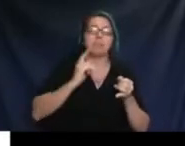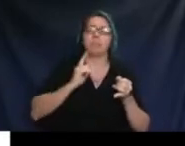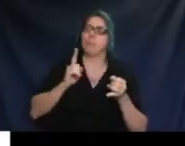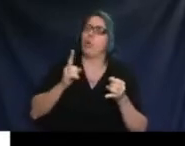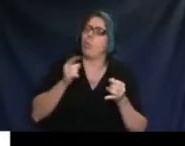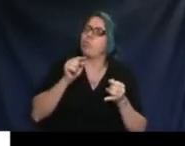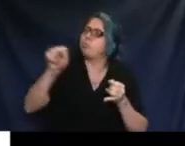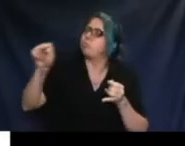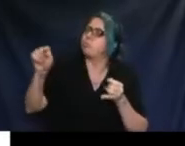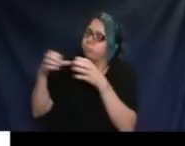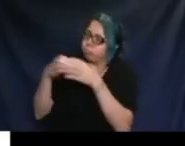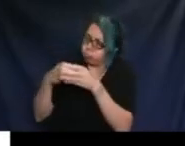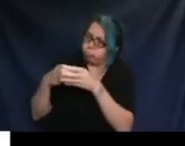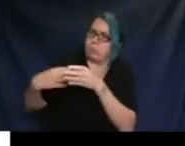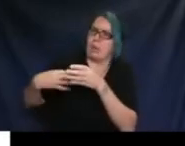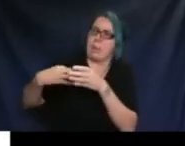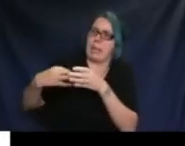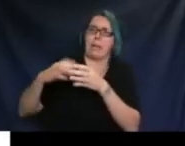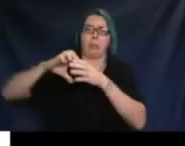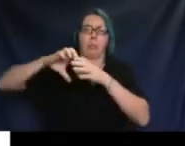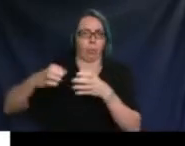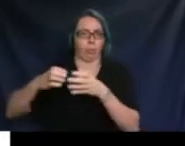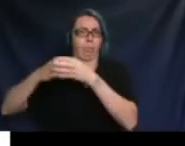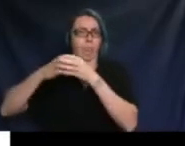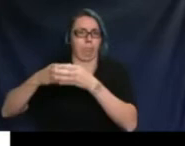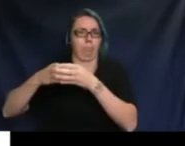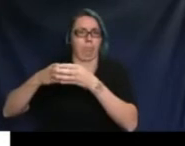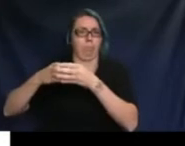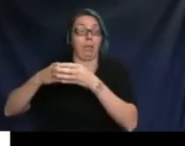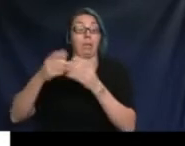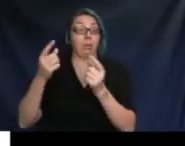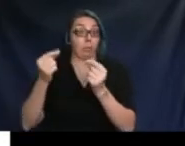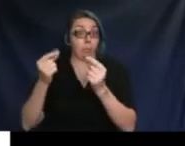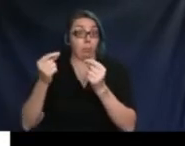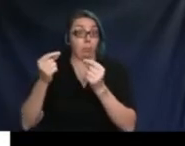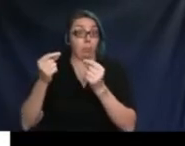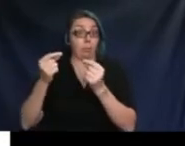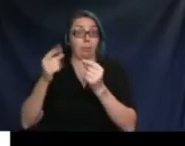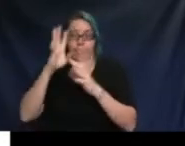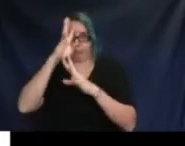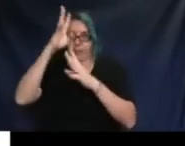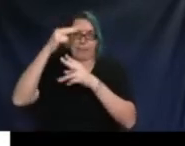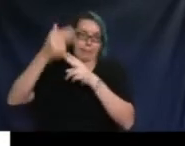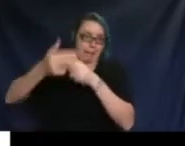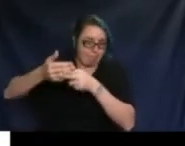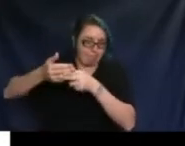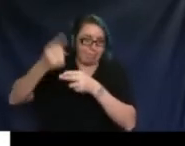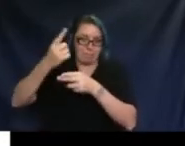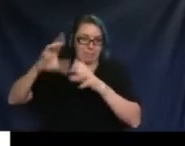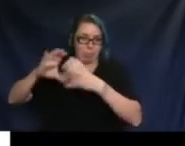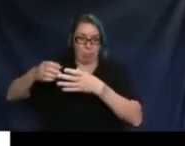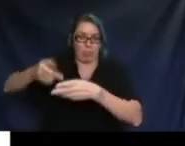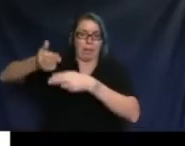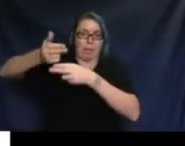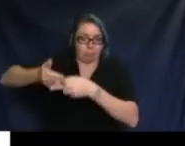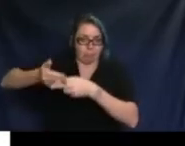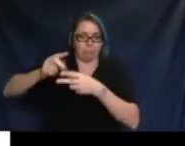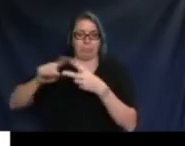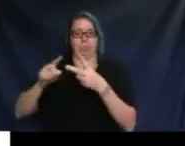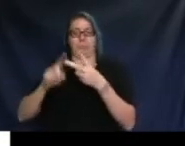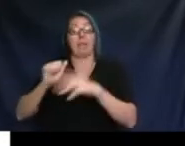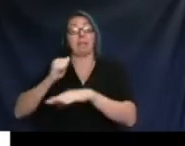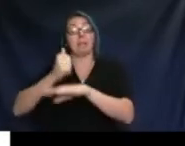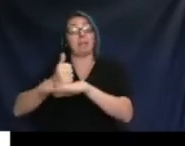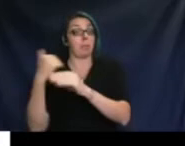you simply need to come up with a name for your collective. And you need to have a unique email address for that